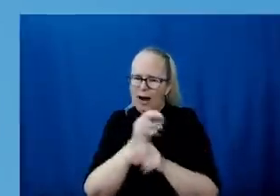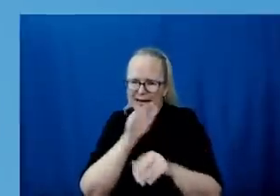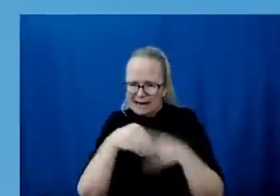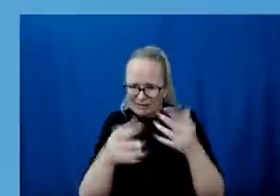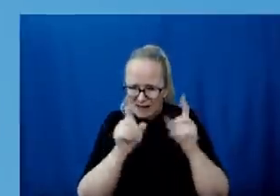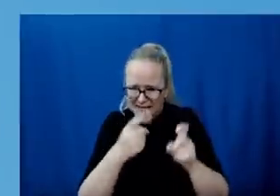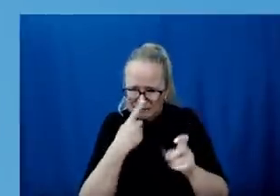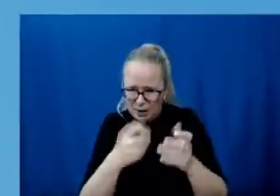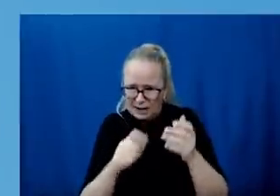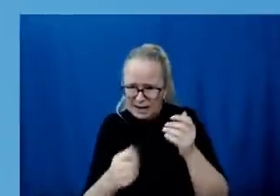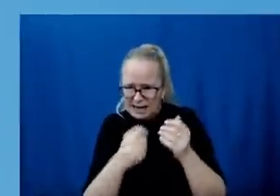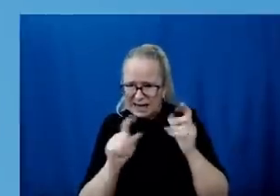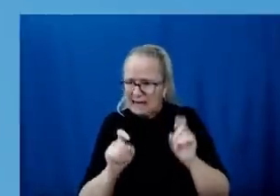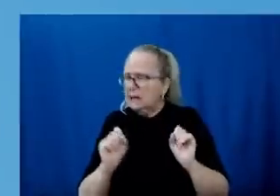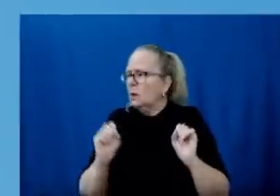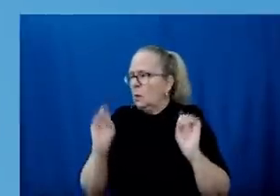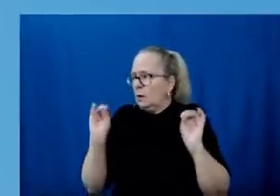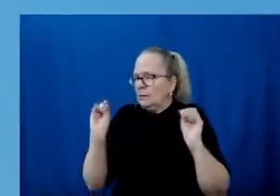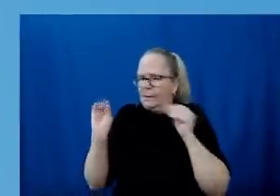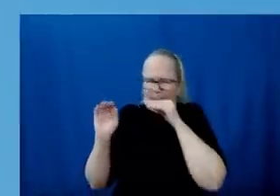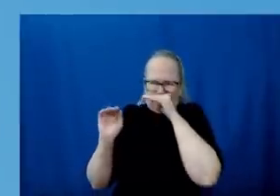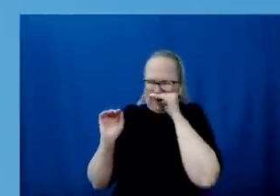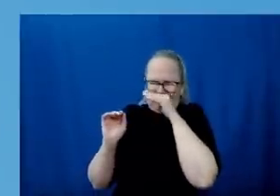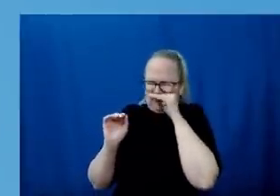It's certainly harder to do.